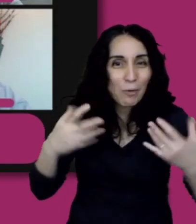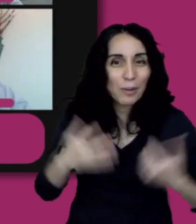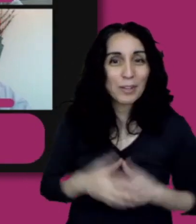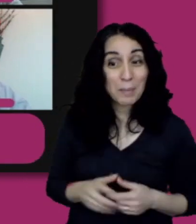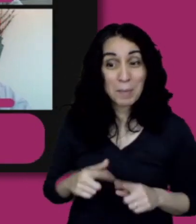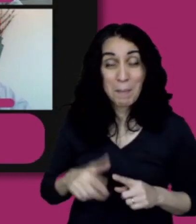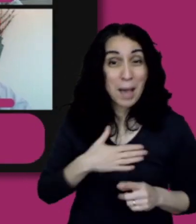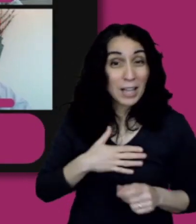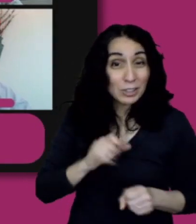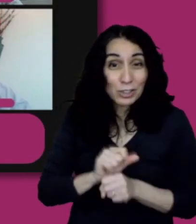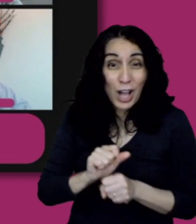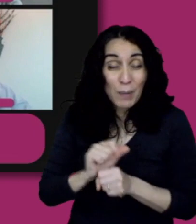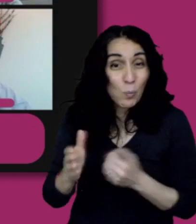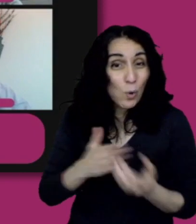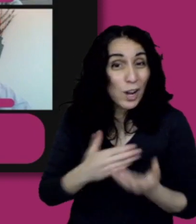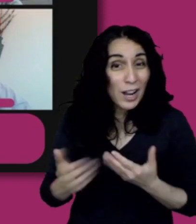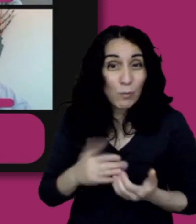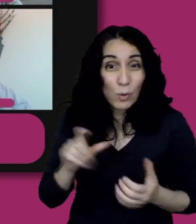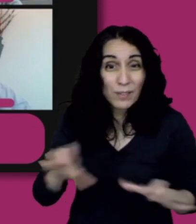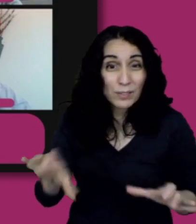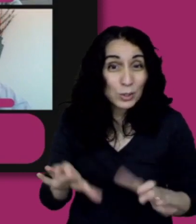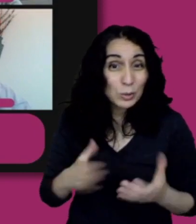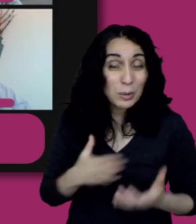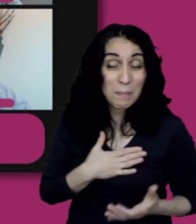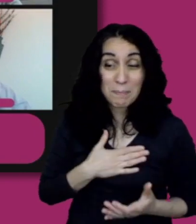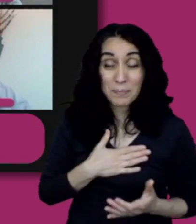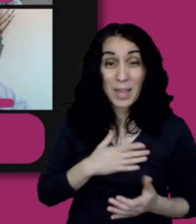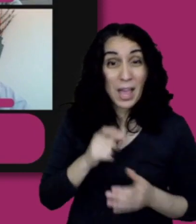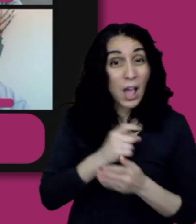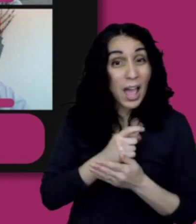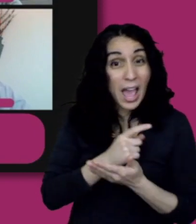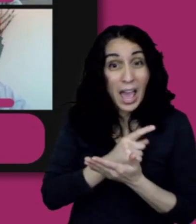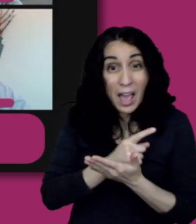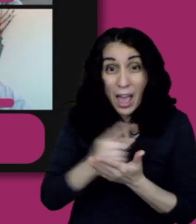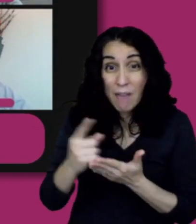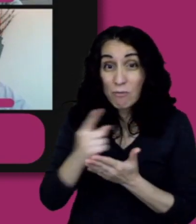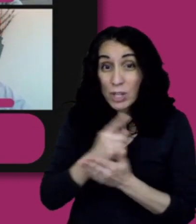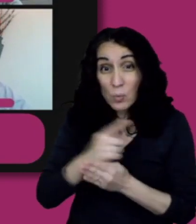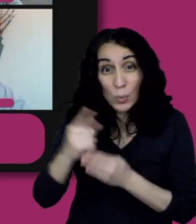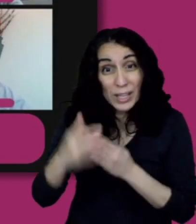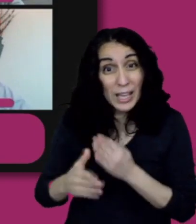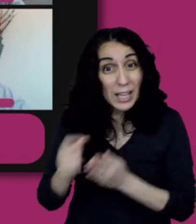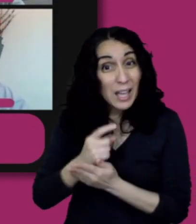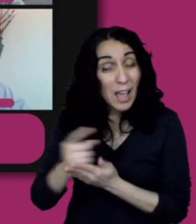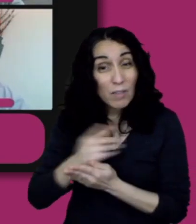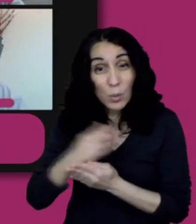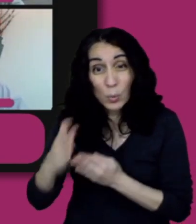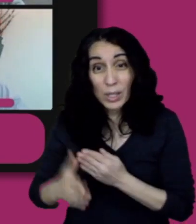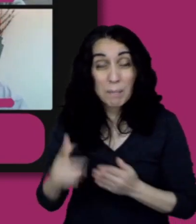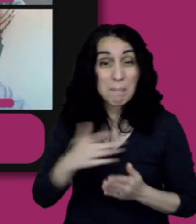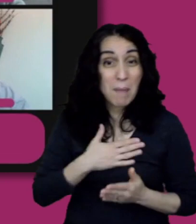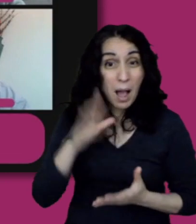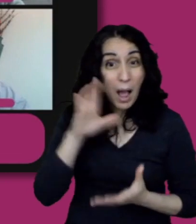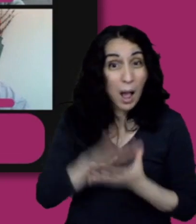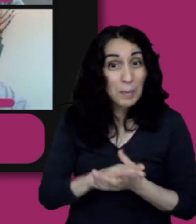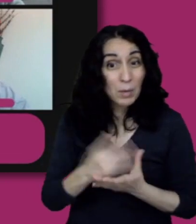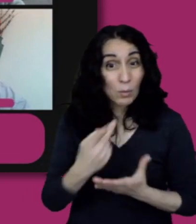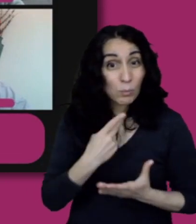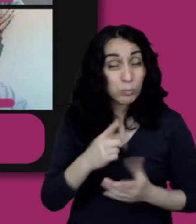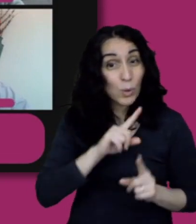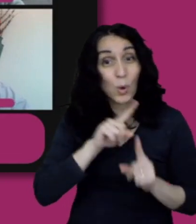my job is whatever has to be done. And every weekend, my husband and I would go into the office and clean the